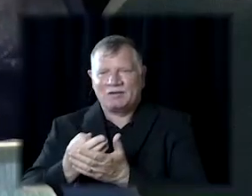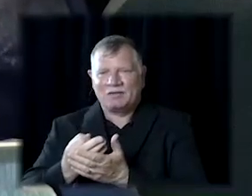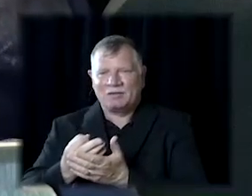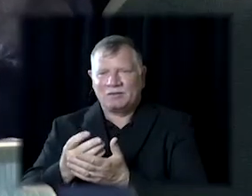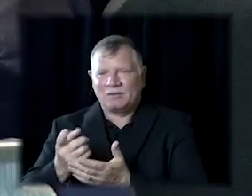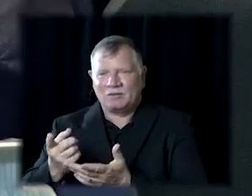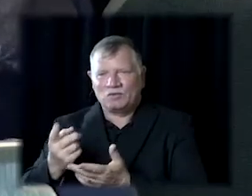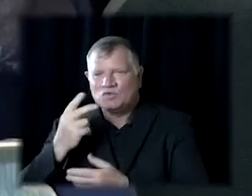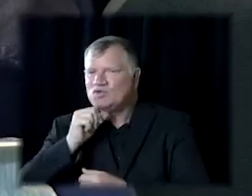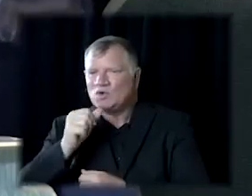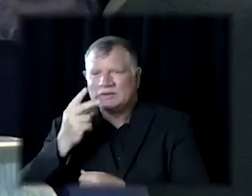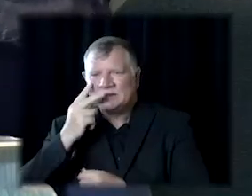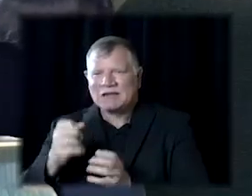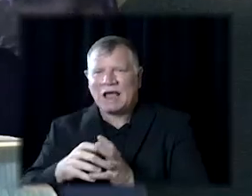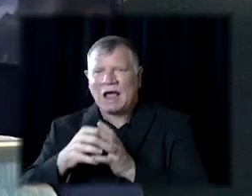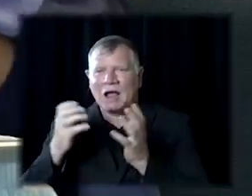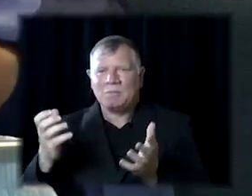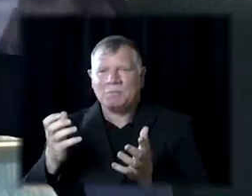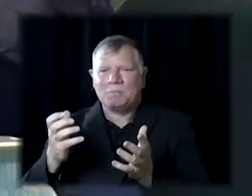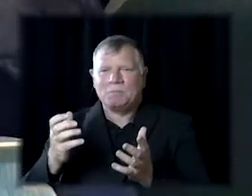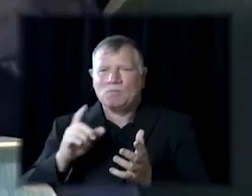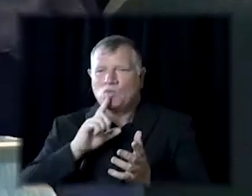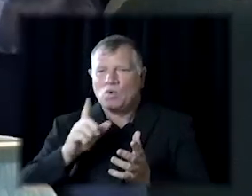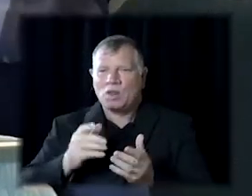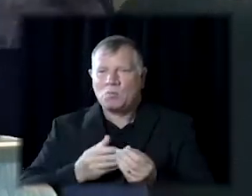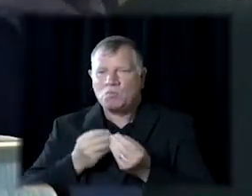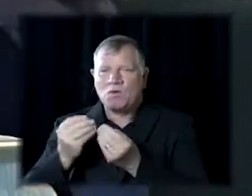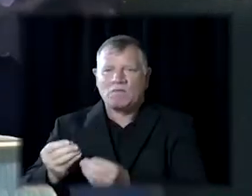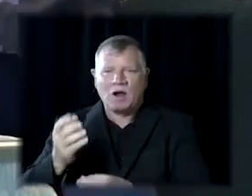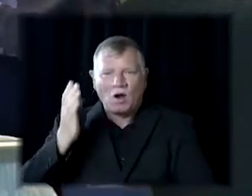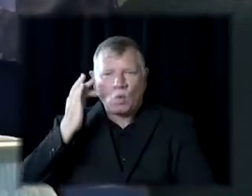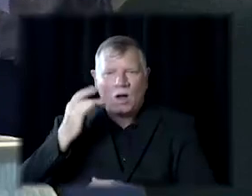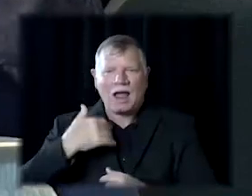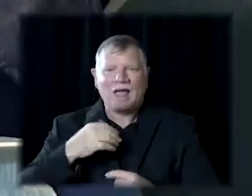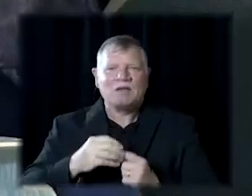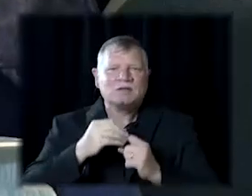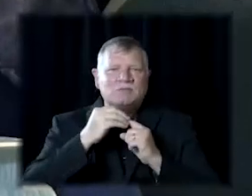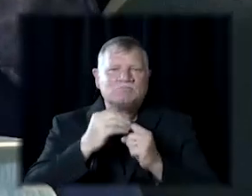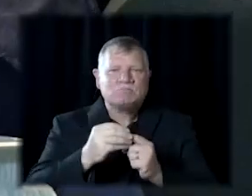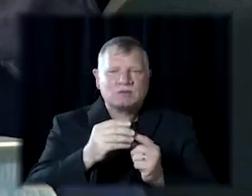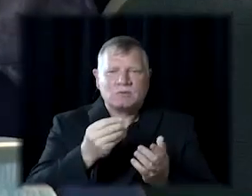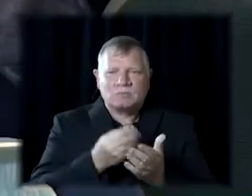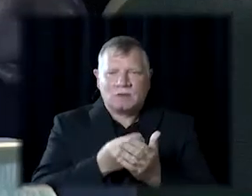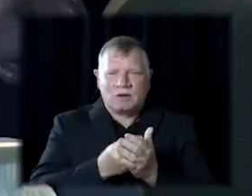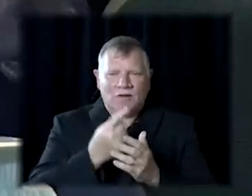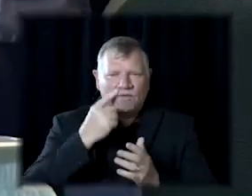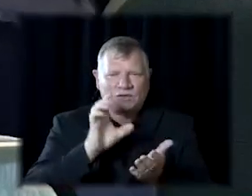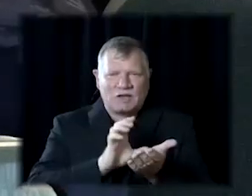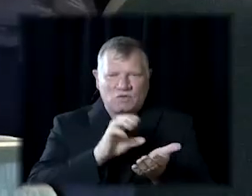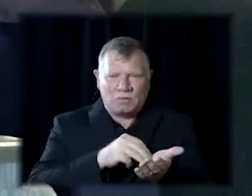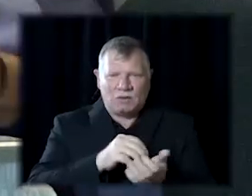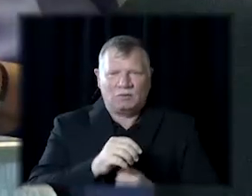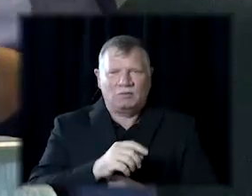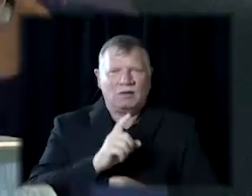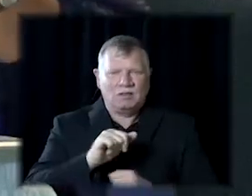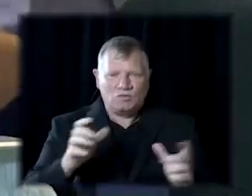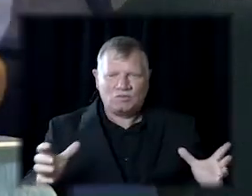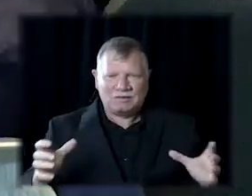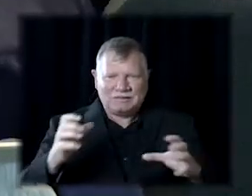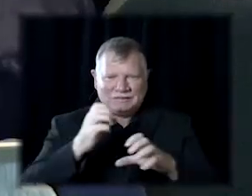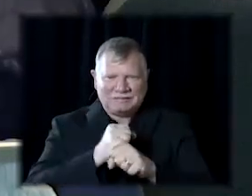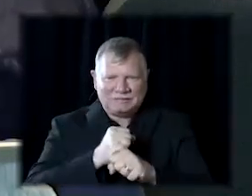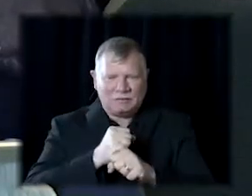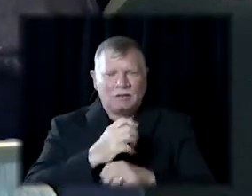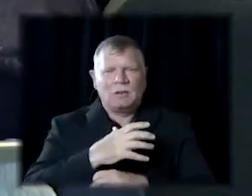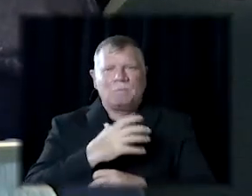Medico, you don't see how much is actually being provided because there are special revenue fund budgets for Centro Medico, and so you have to take it all. That is a